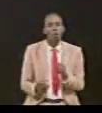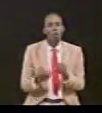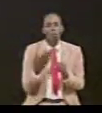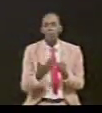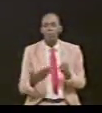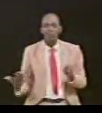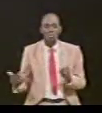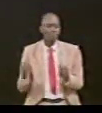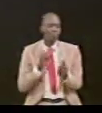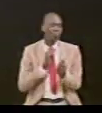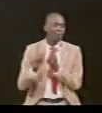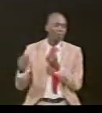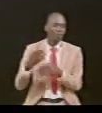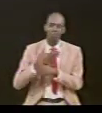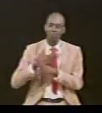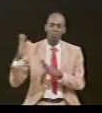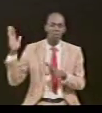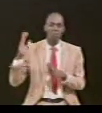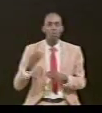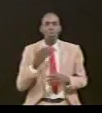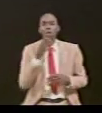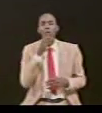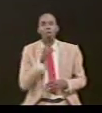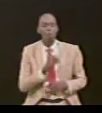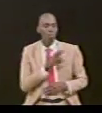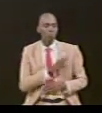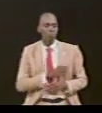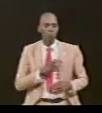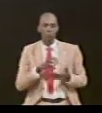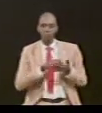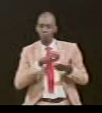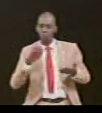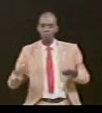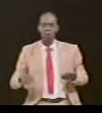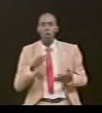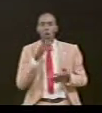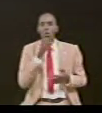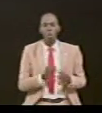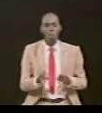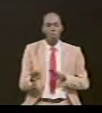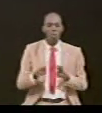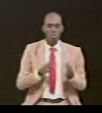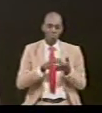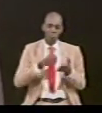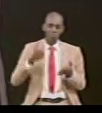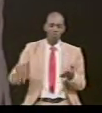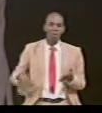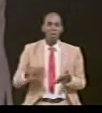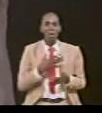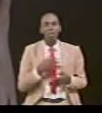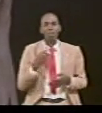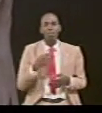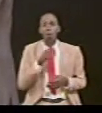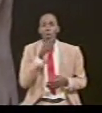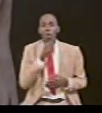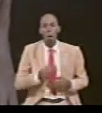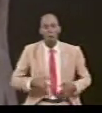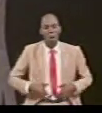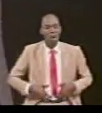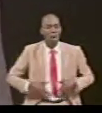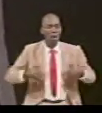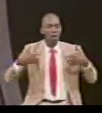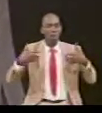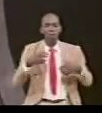passed away. And old kind of behavior, everything is passed away. And the old anger and the